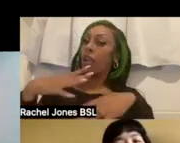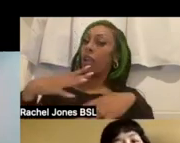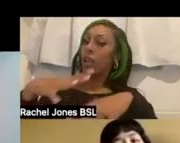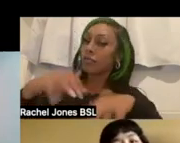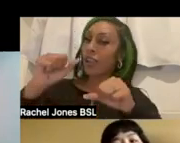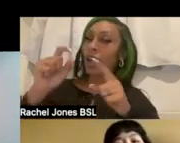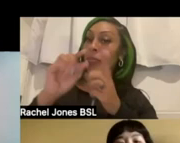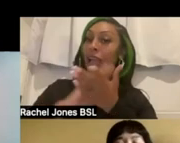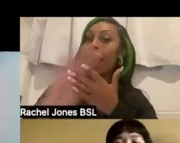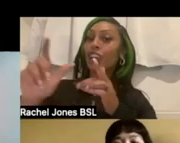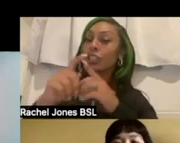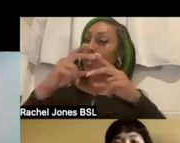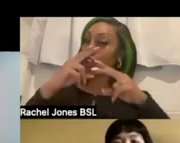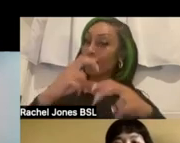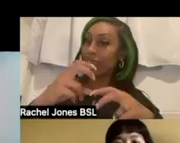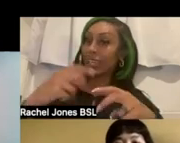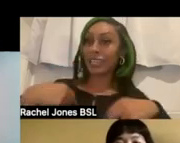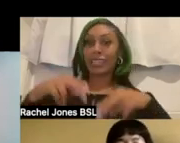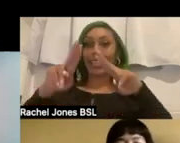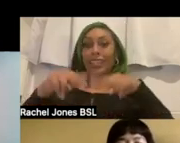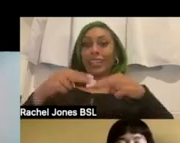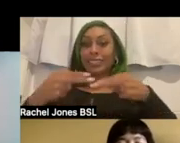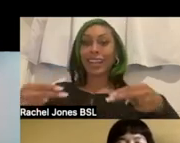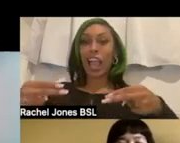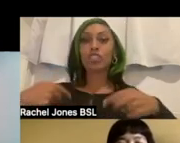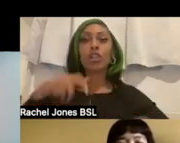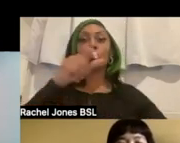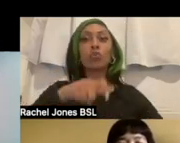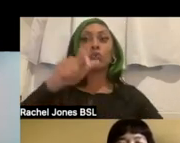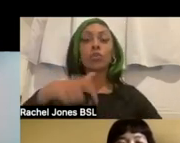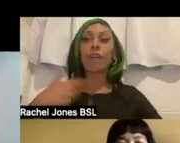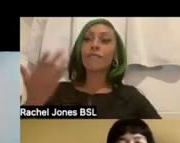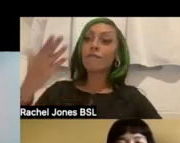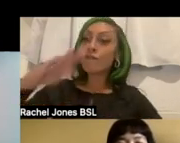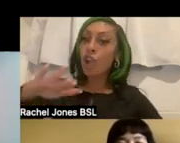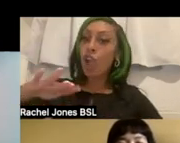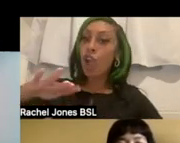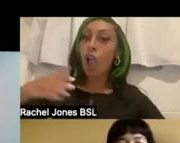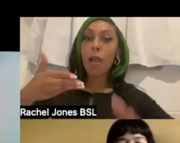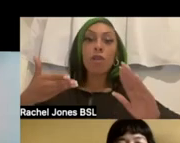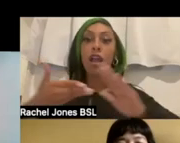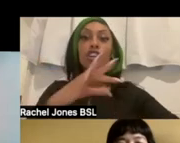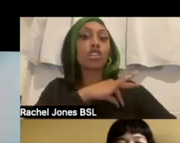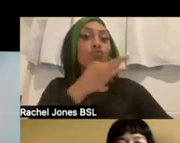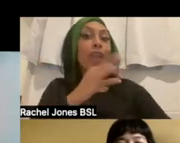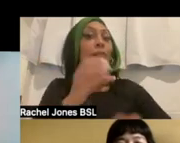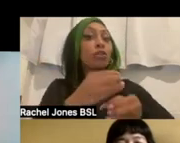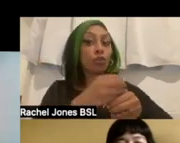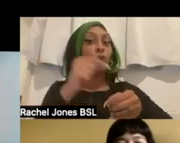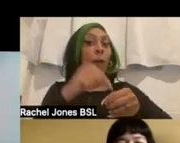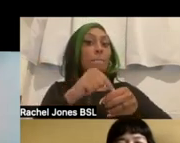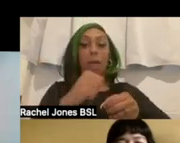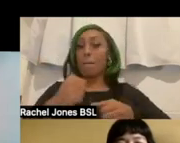international student who come from an underrepresented group, is that my experience in the UK